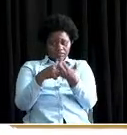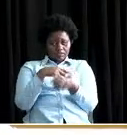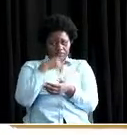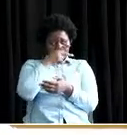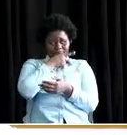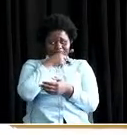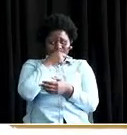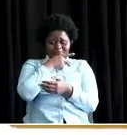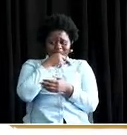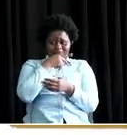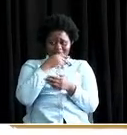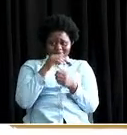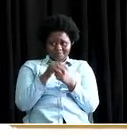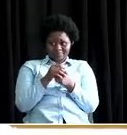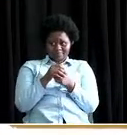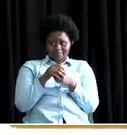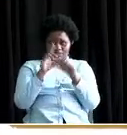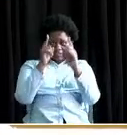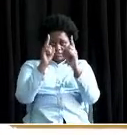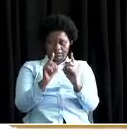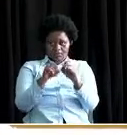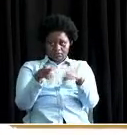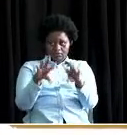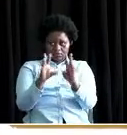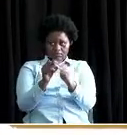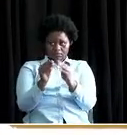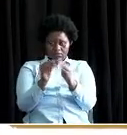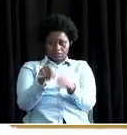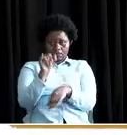Friday in a special meeting.